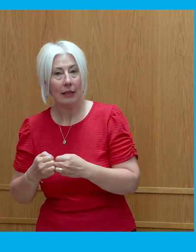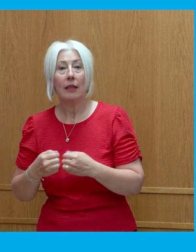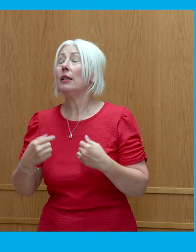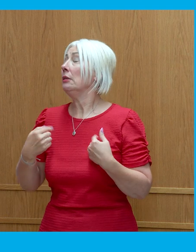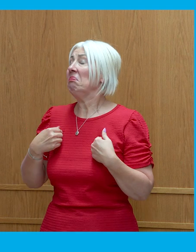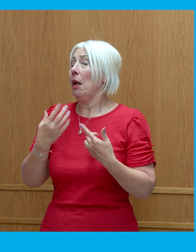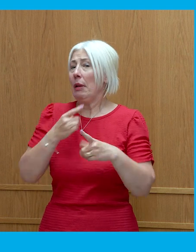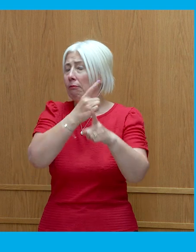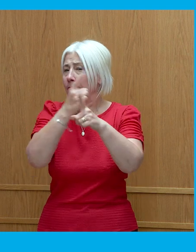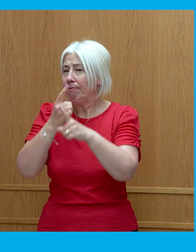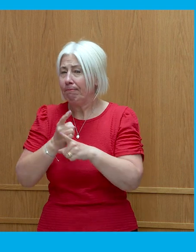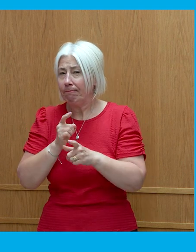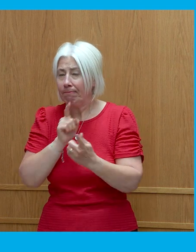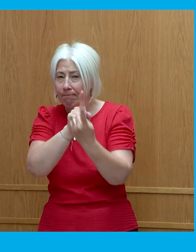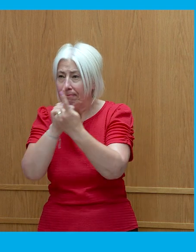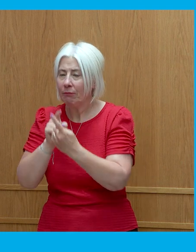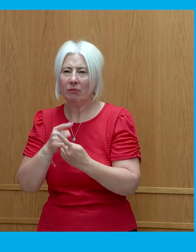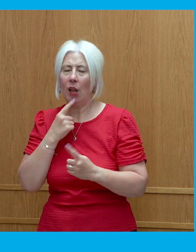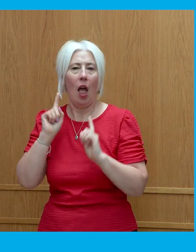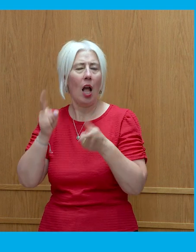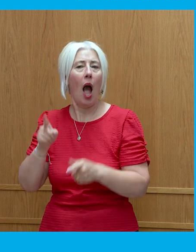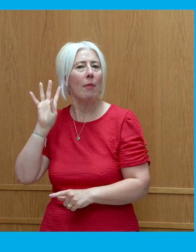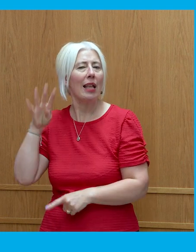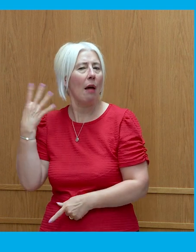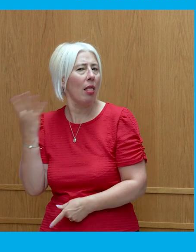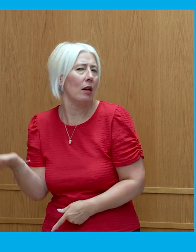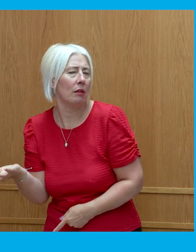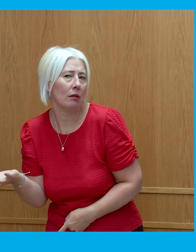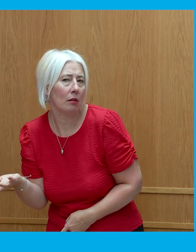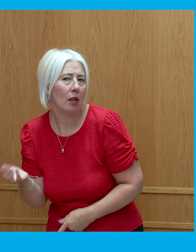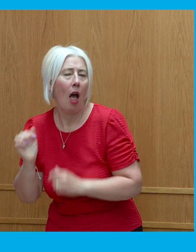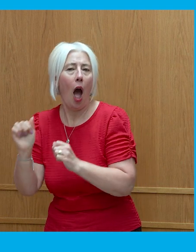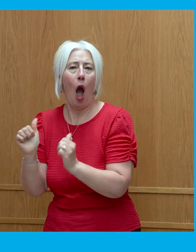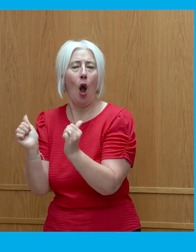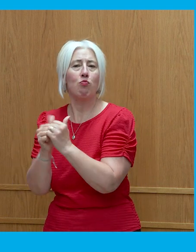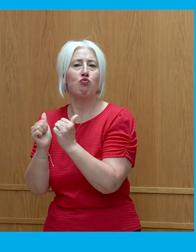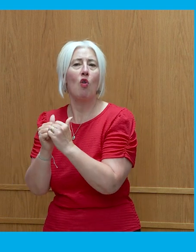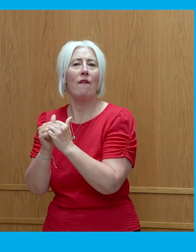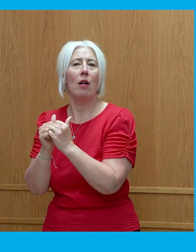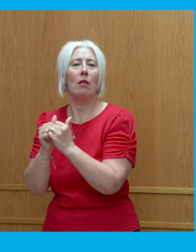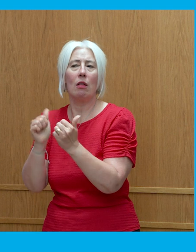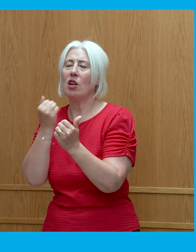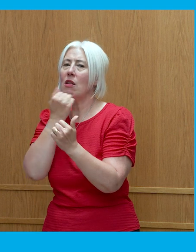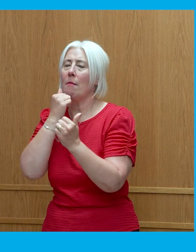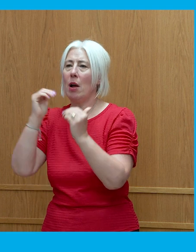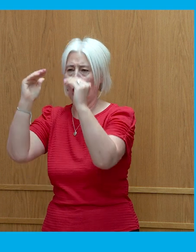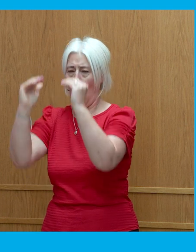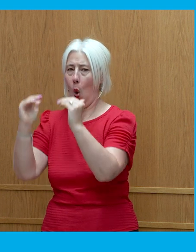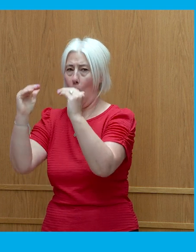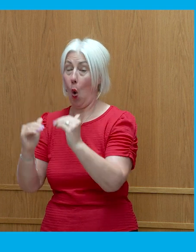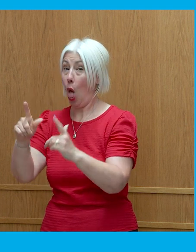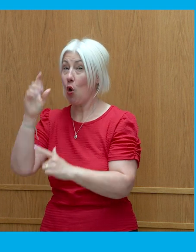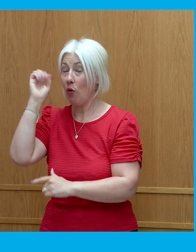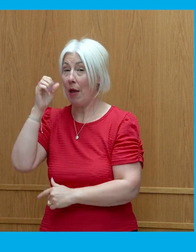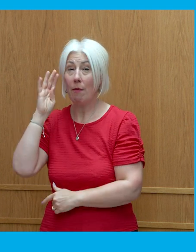to people, I think there was a sense that, oh, it can't be Kamala Harris, because her approval ratings were so low. I mean, you know, you've got to remember,